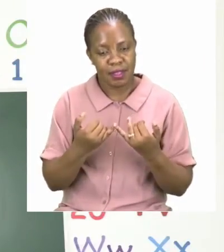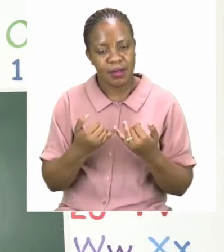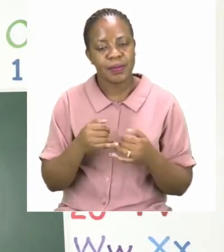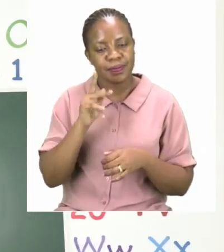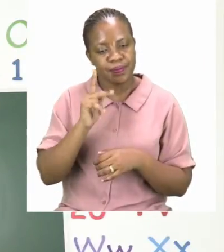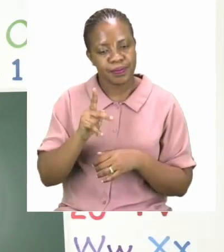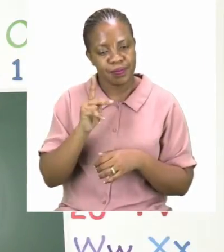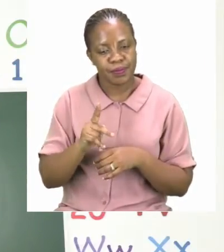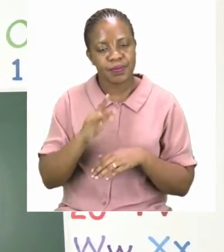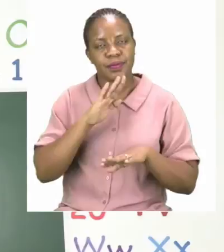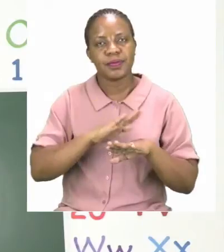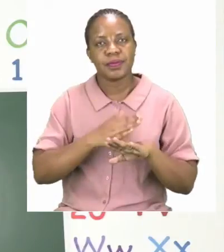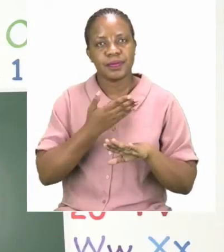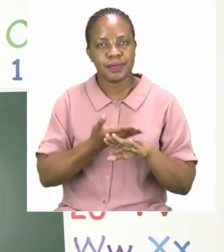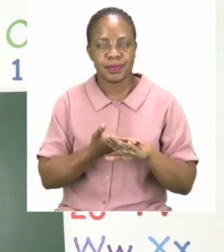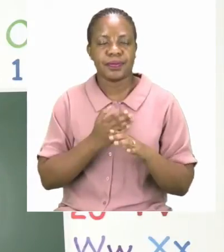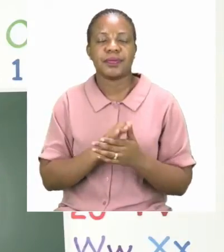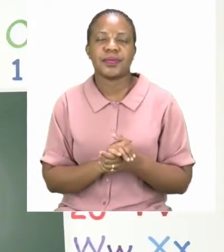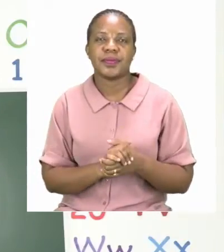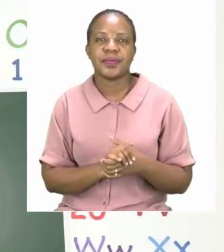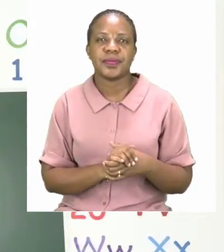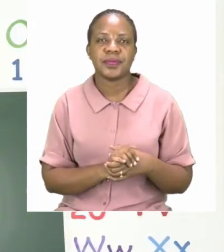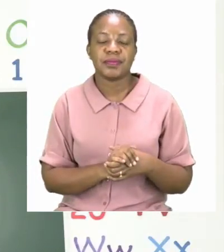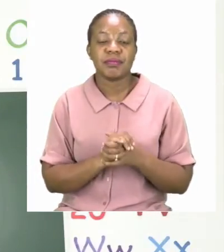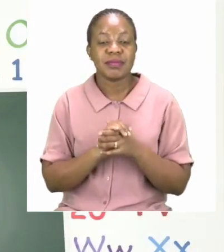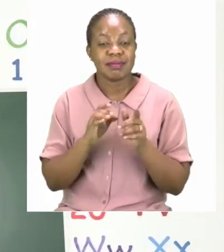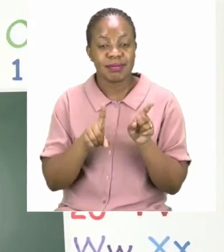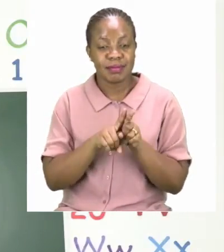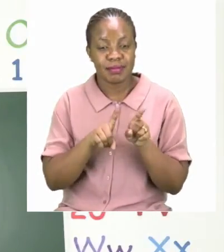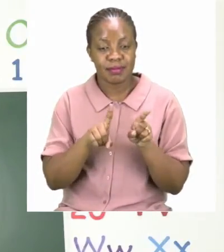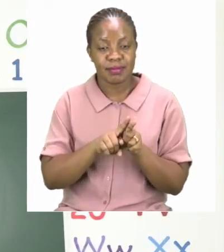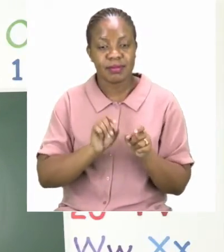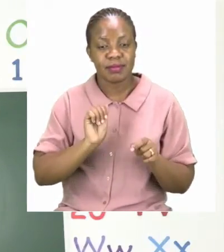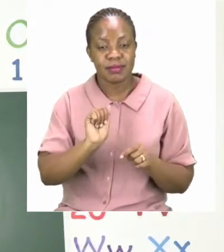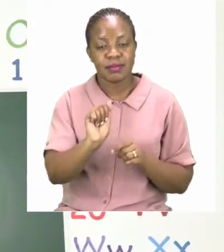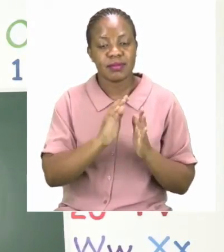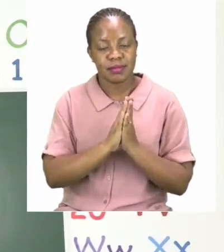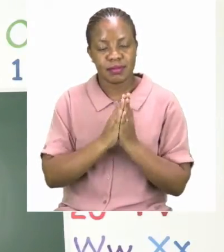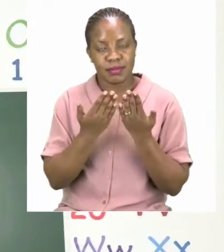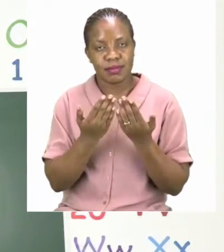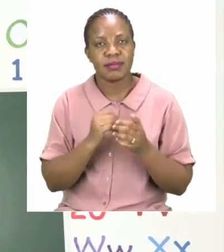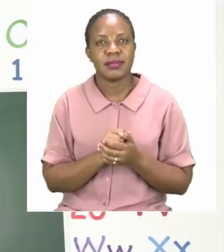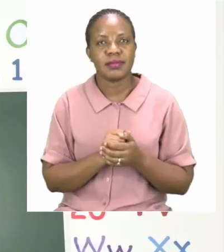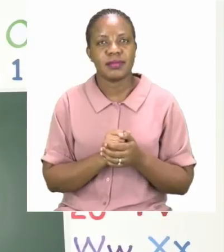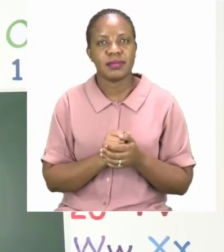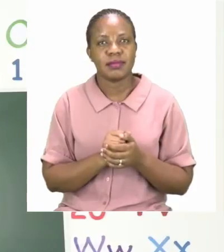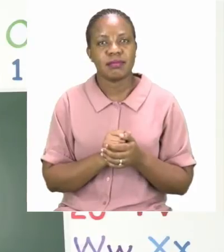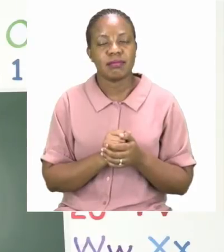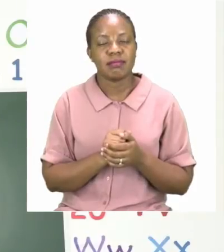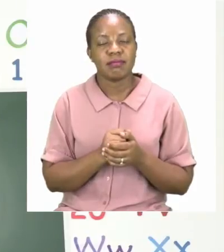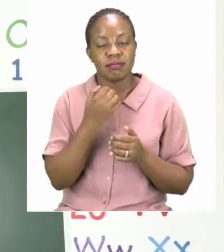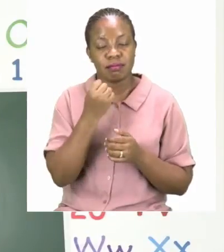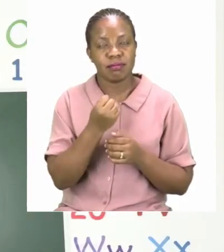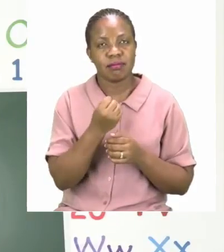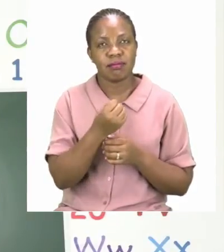Can you see in your booklet? Very good. Now the next number bond says 3 is